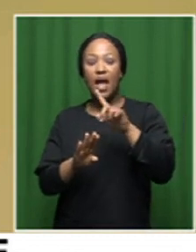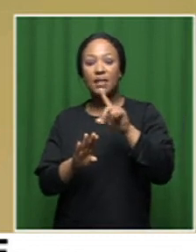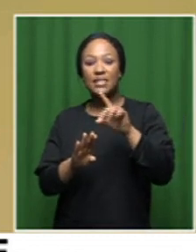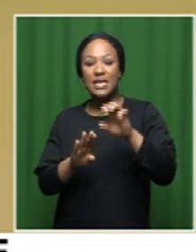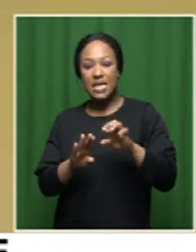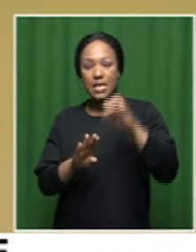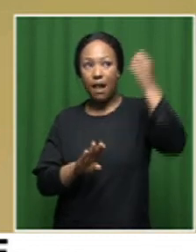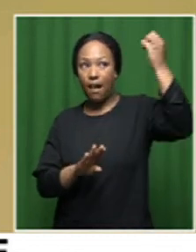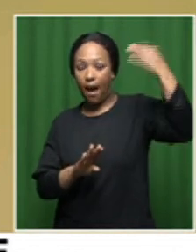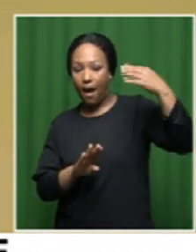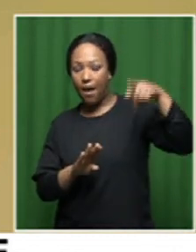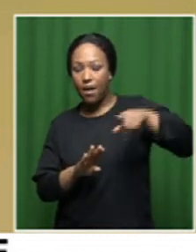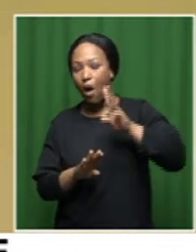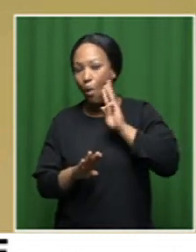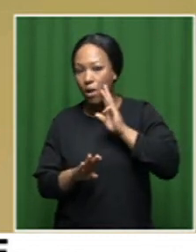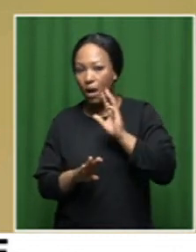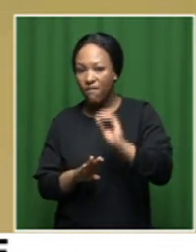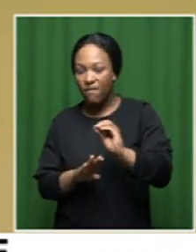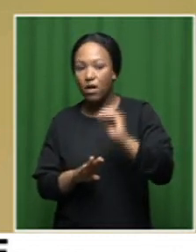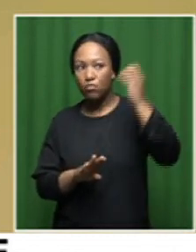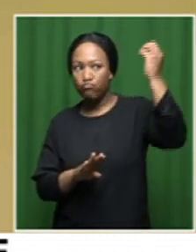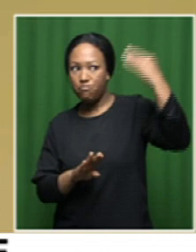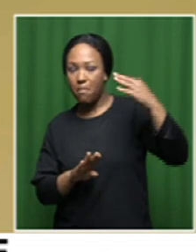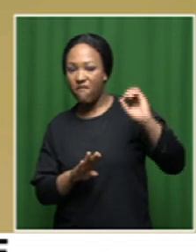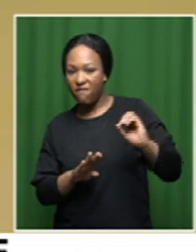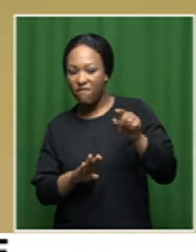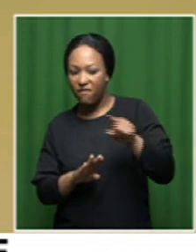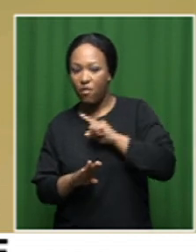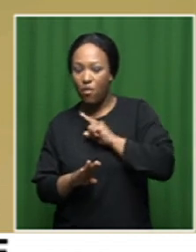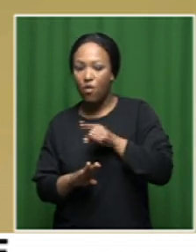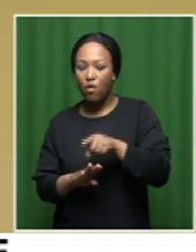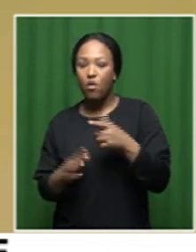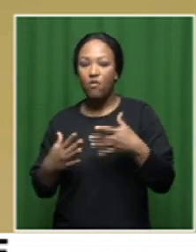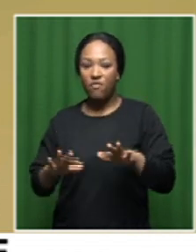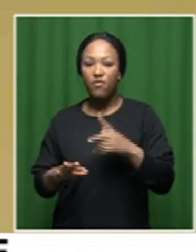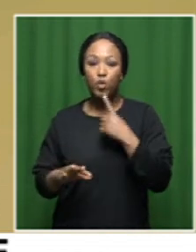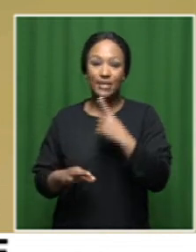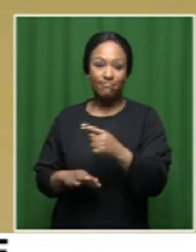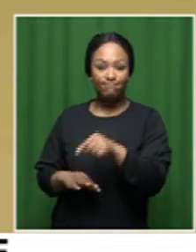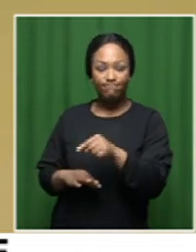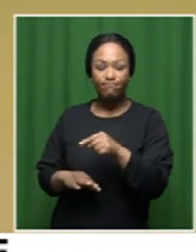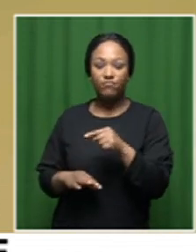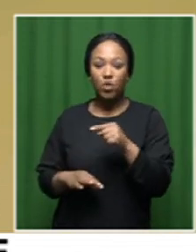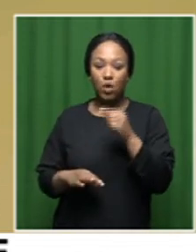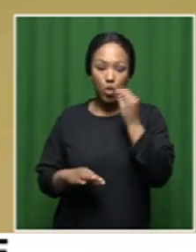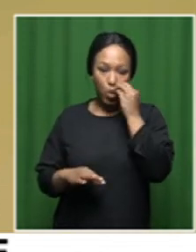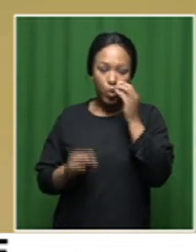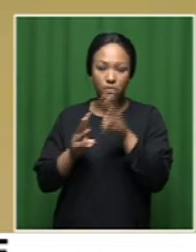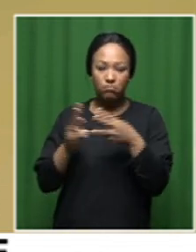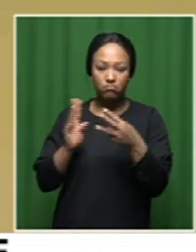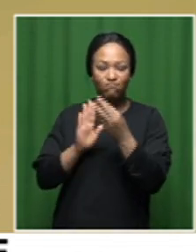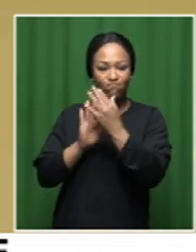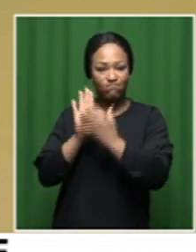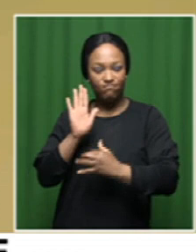even taking a look at water measures is certainly something you should consider, particularly again considering, like you said in your news feature a few minutes